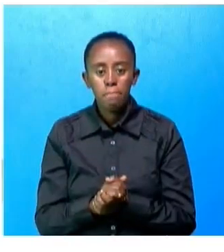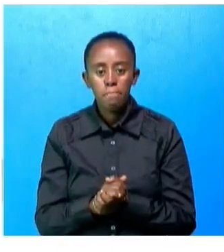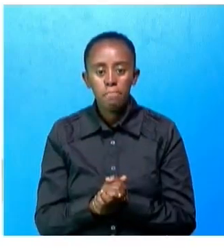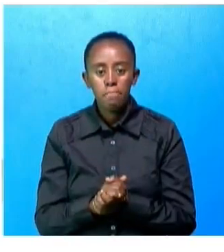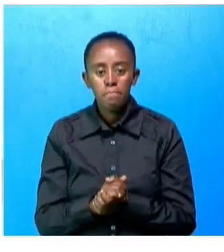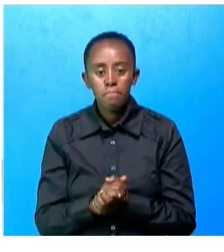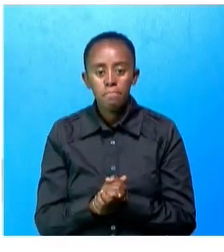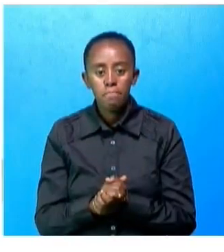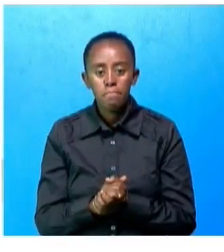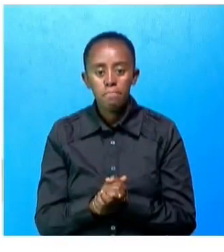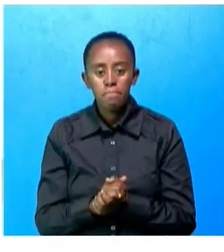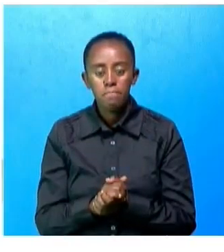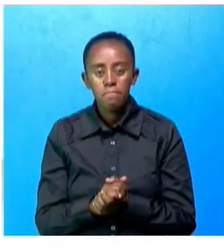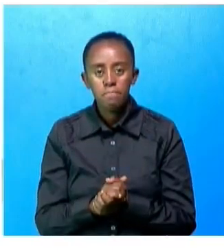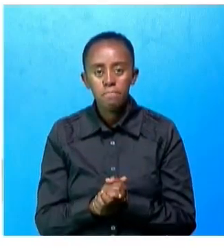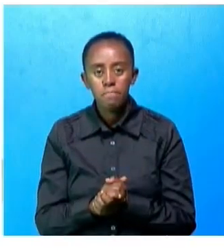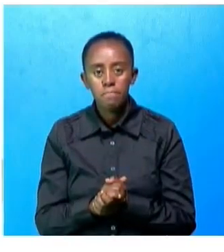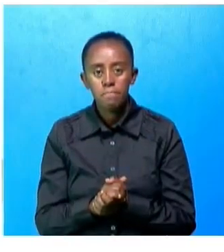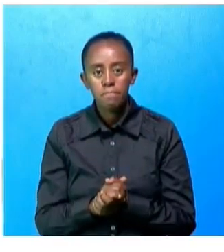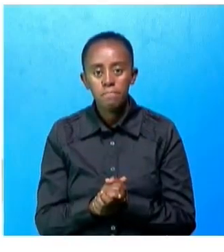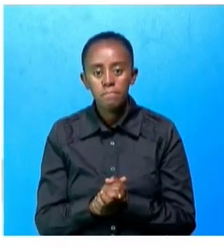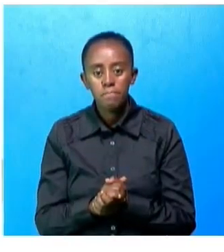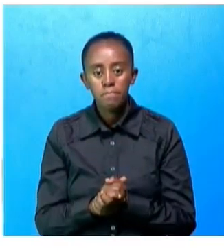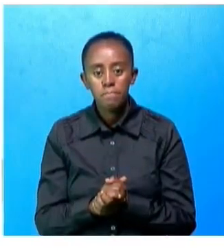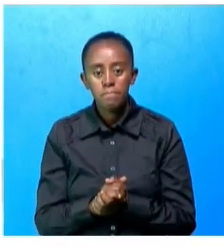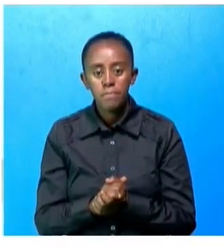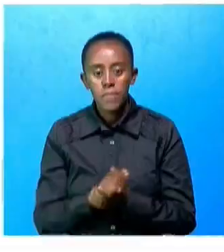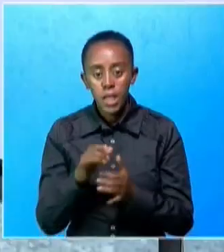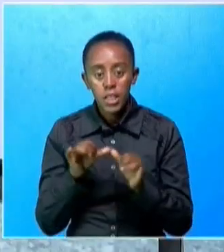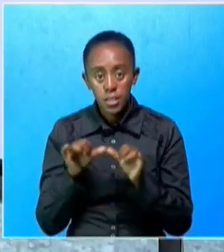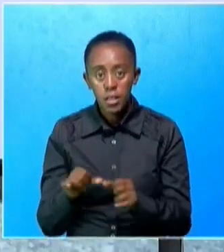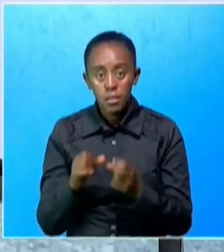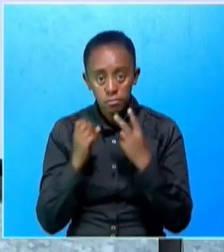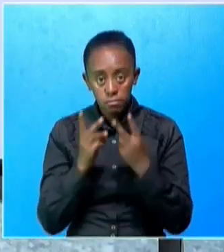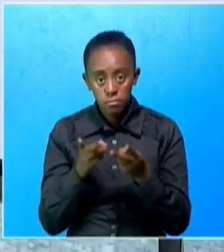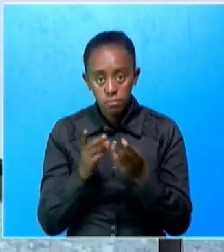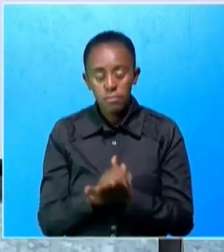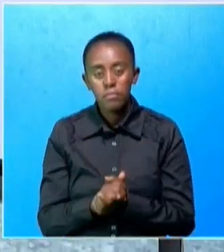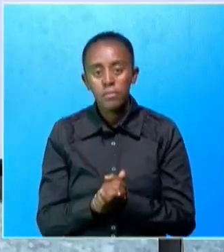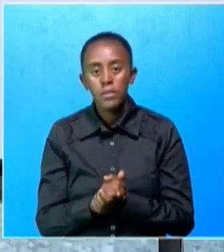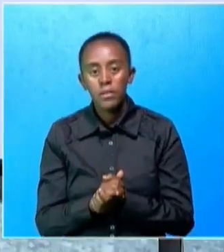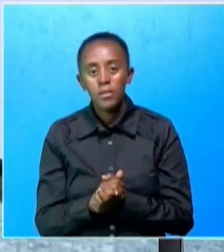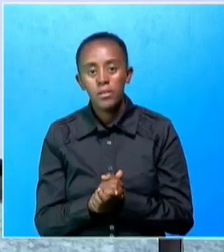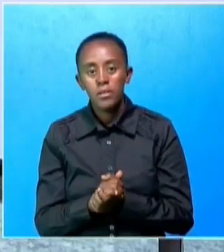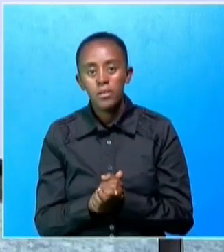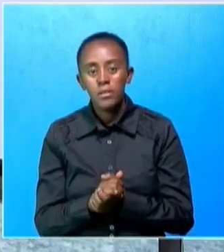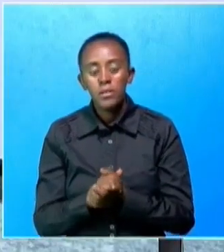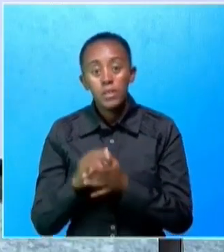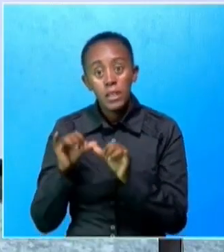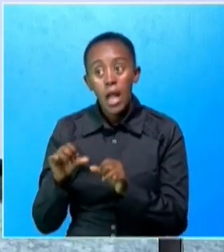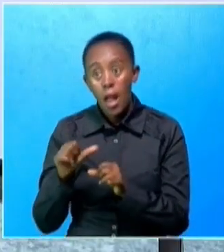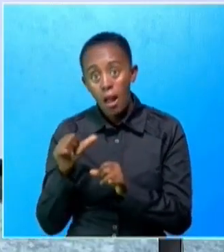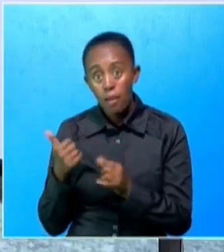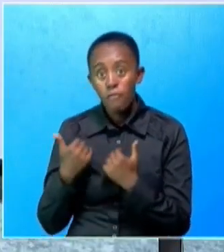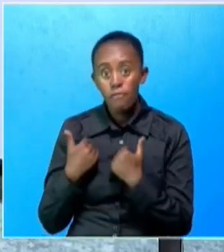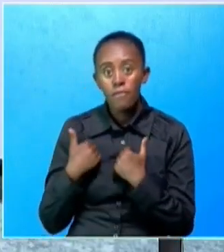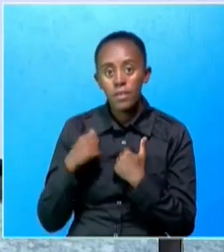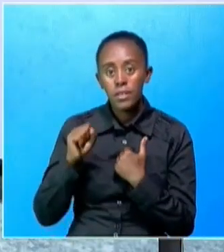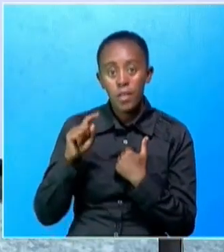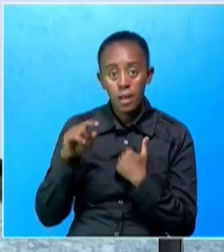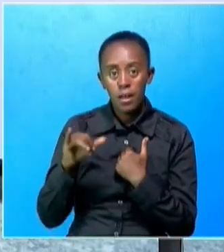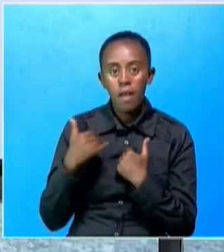Exercise and stay. This look now. Stay go with another context too. Exercise.